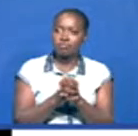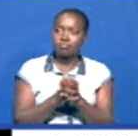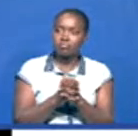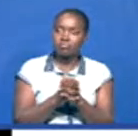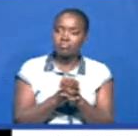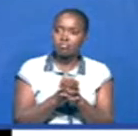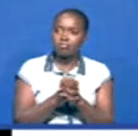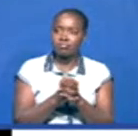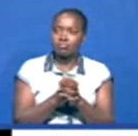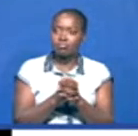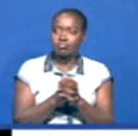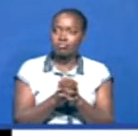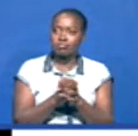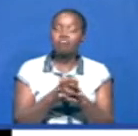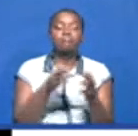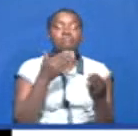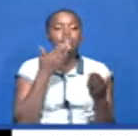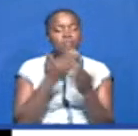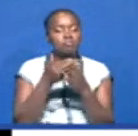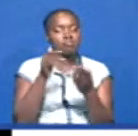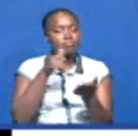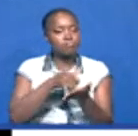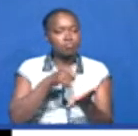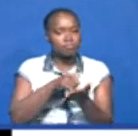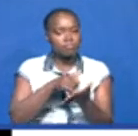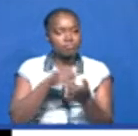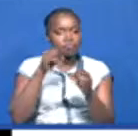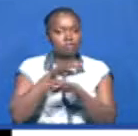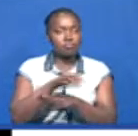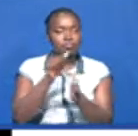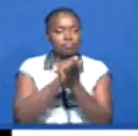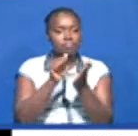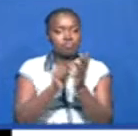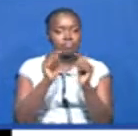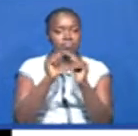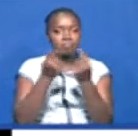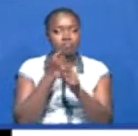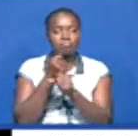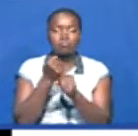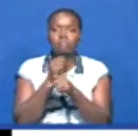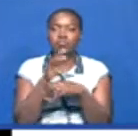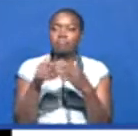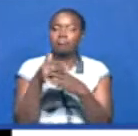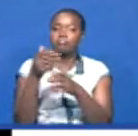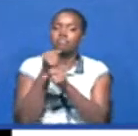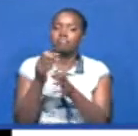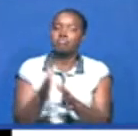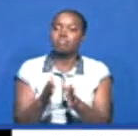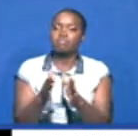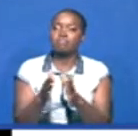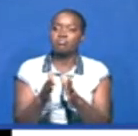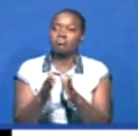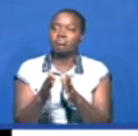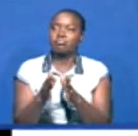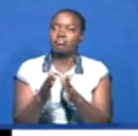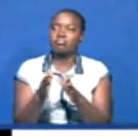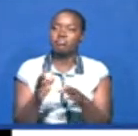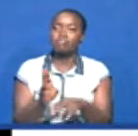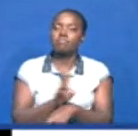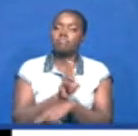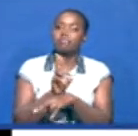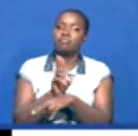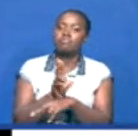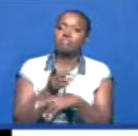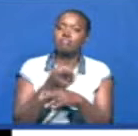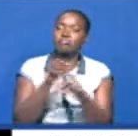point, that the multi-agency team is going to work with all the stakeholders to in the utilization of this